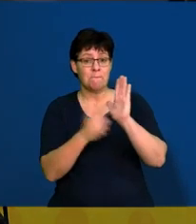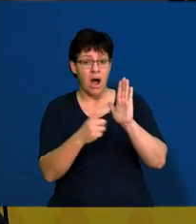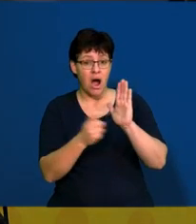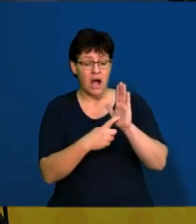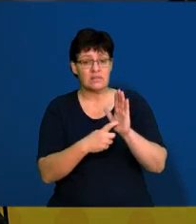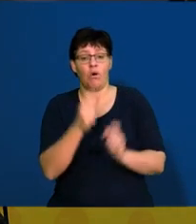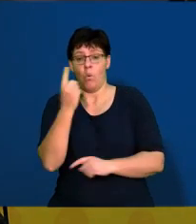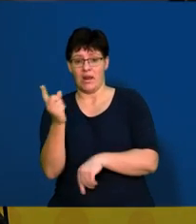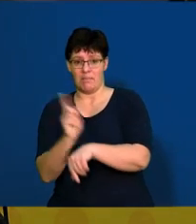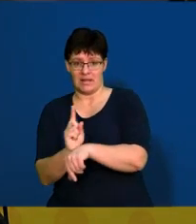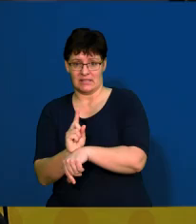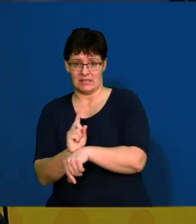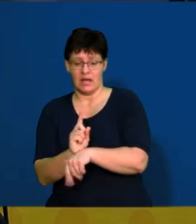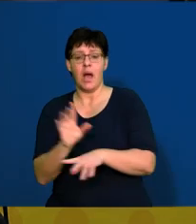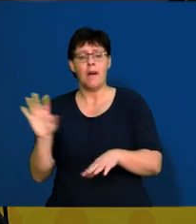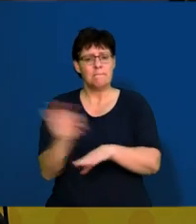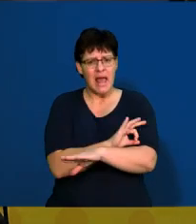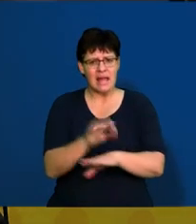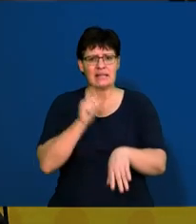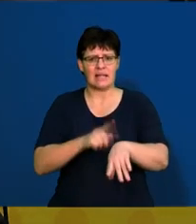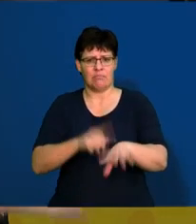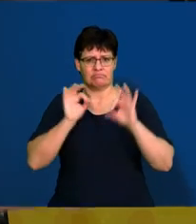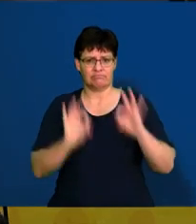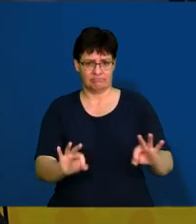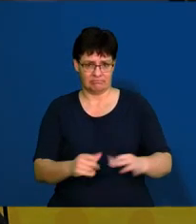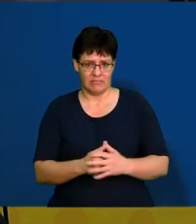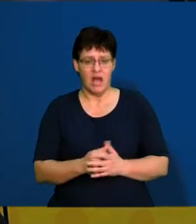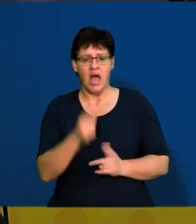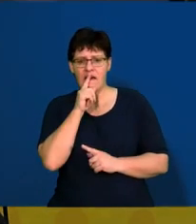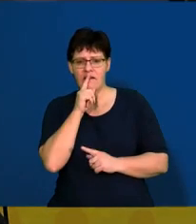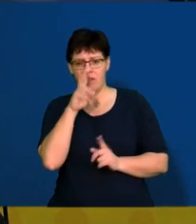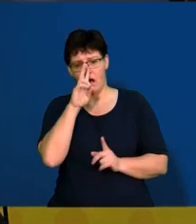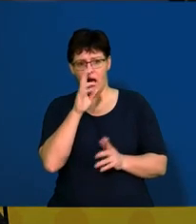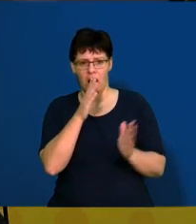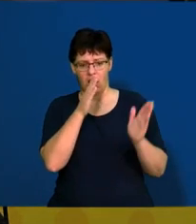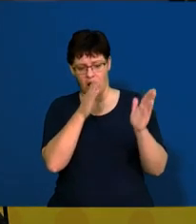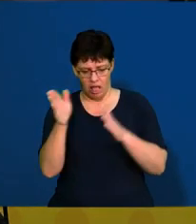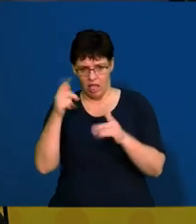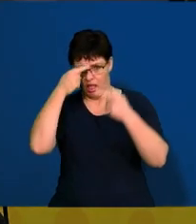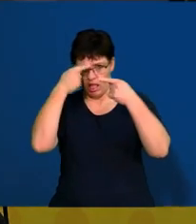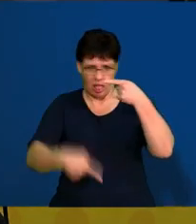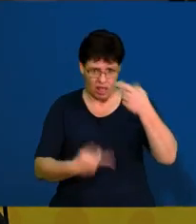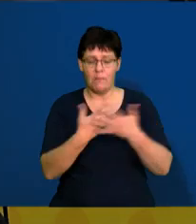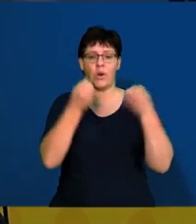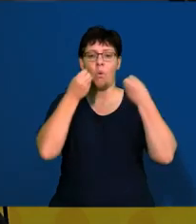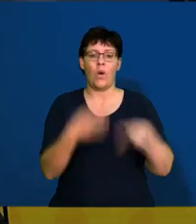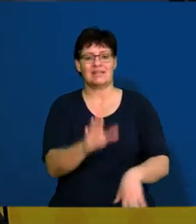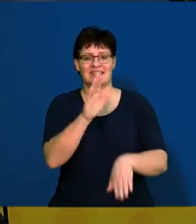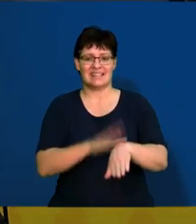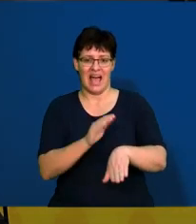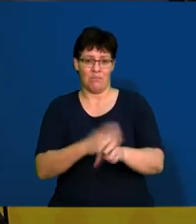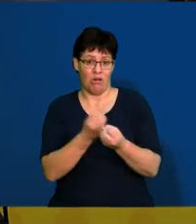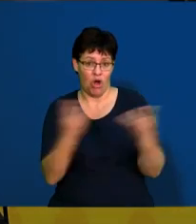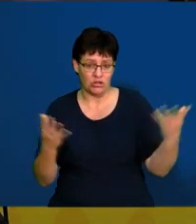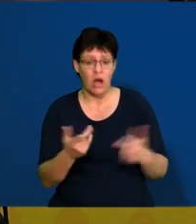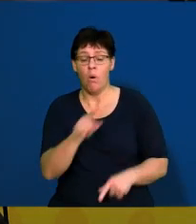sure that you plan your time efficiently, because if you zone out for a couple of minutes, you're going to be wasting a lot of time of your paper